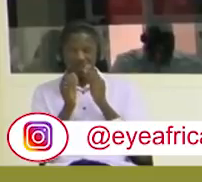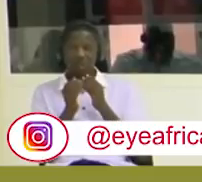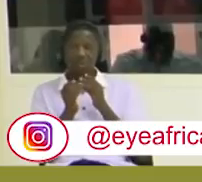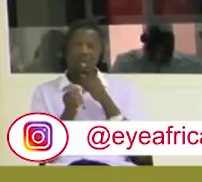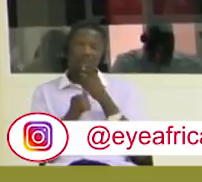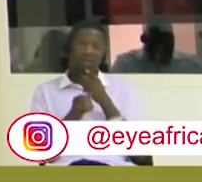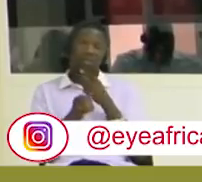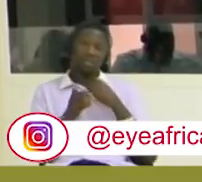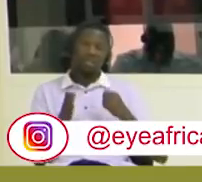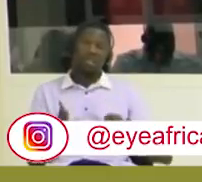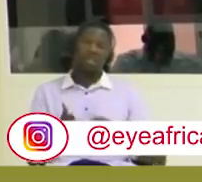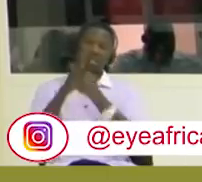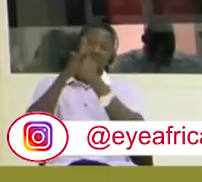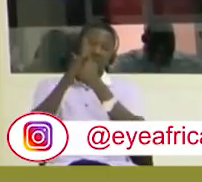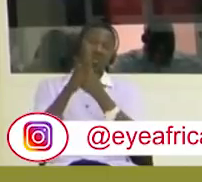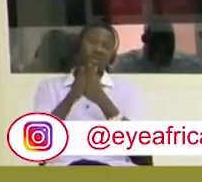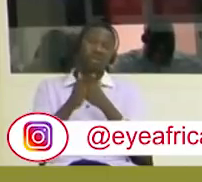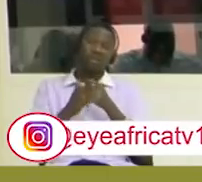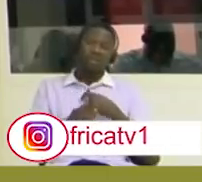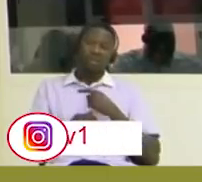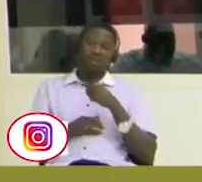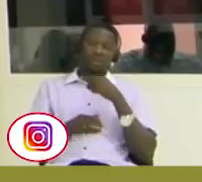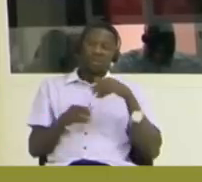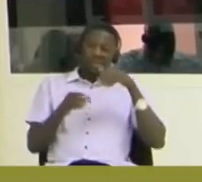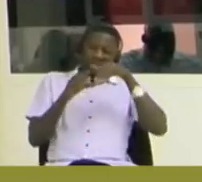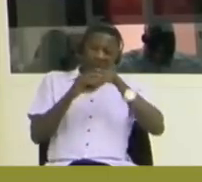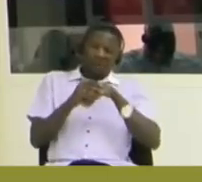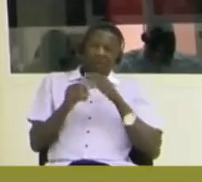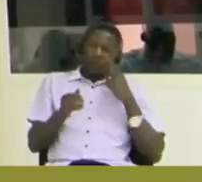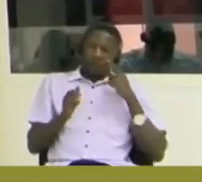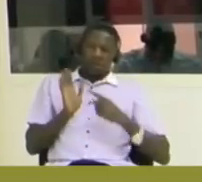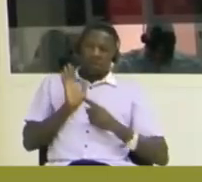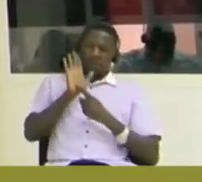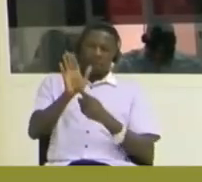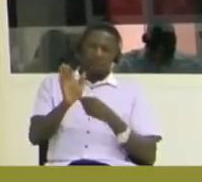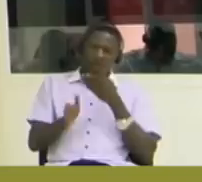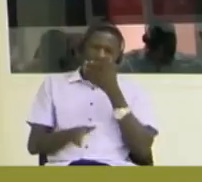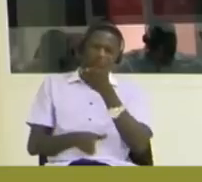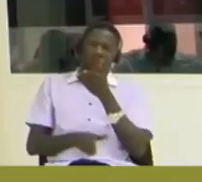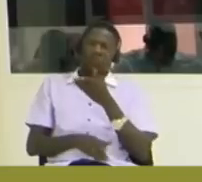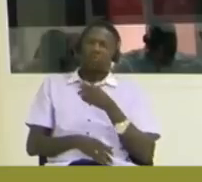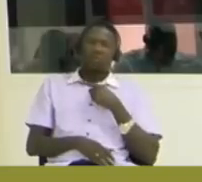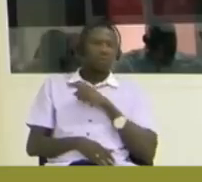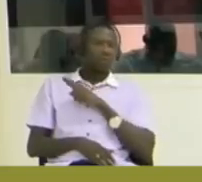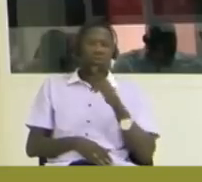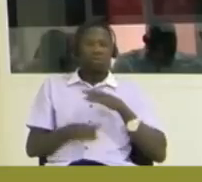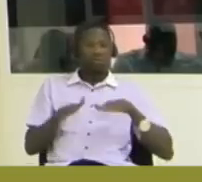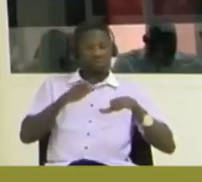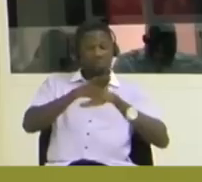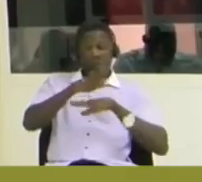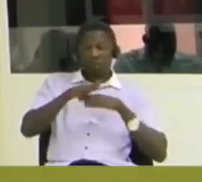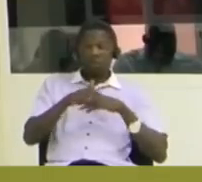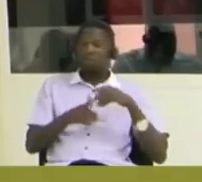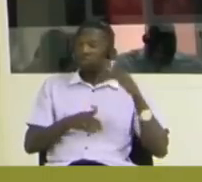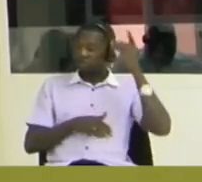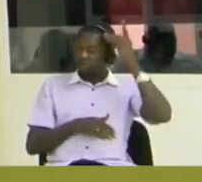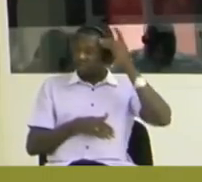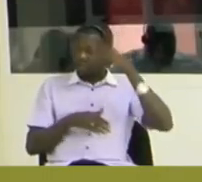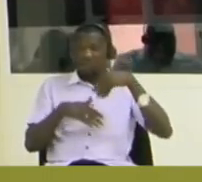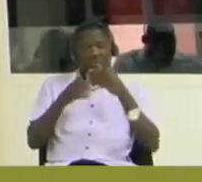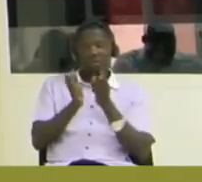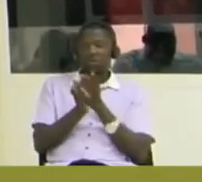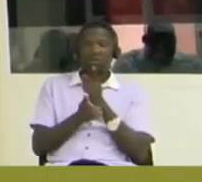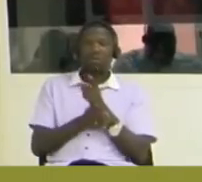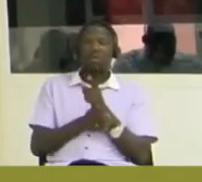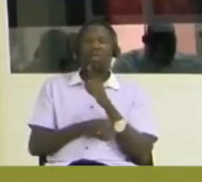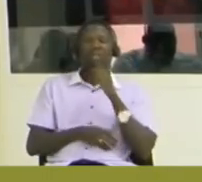the attack, the animosity that was displayed towards you was not based on party politics. Rather, it